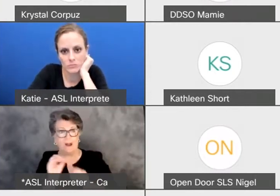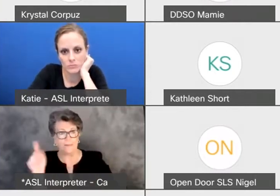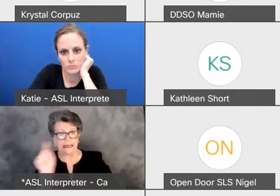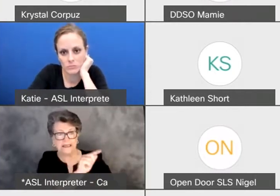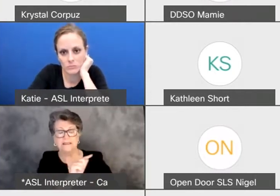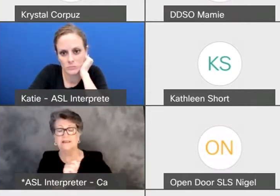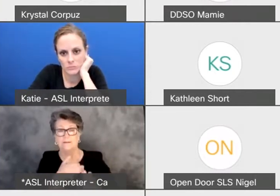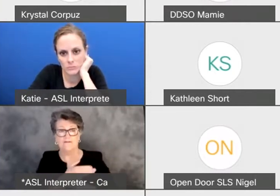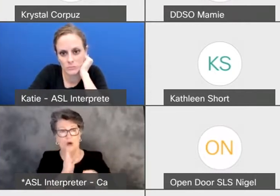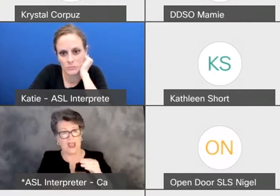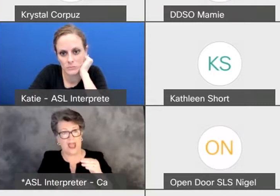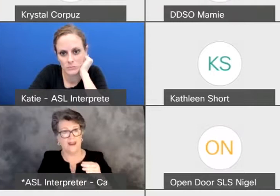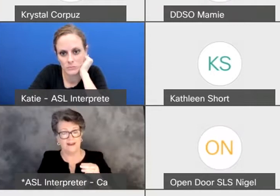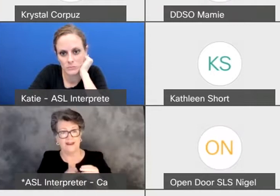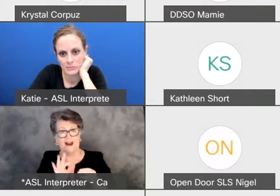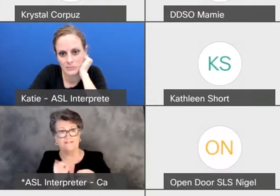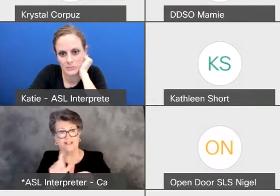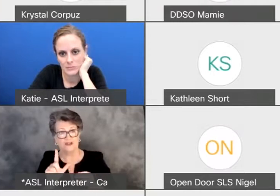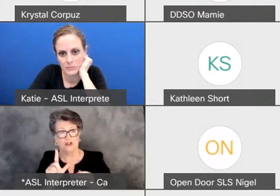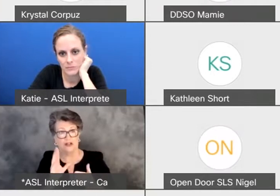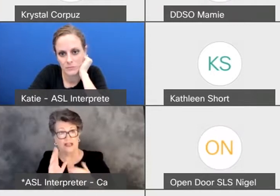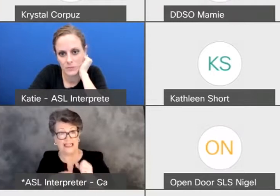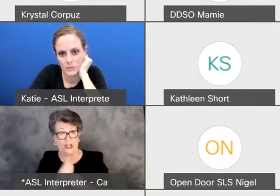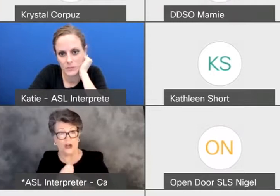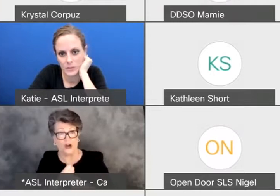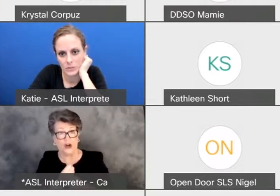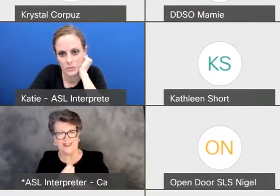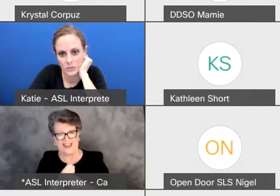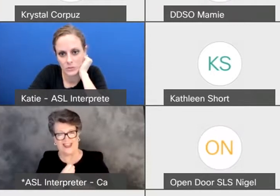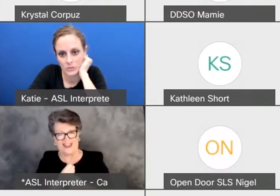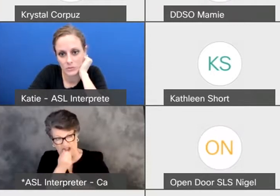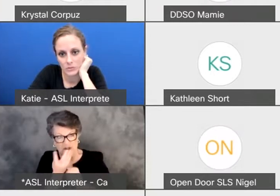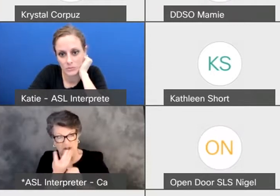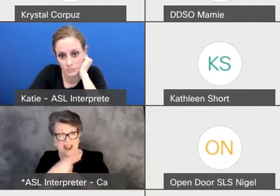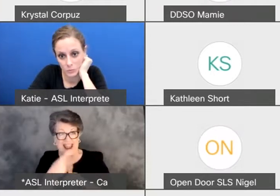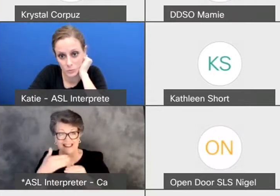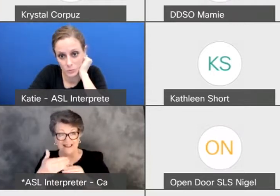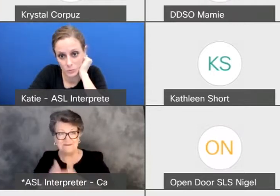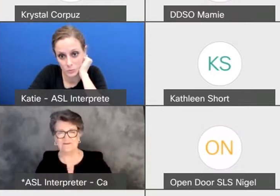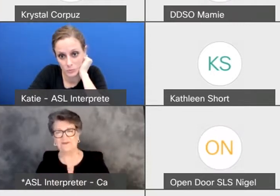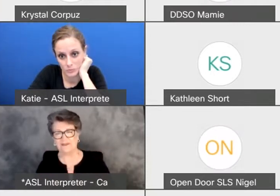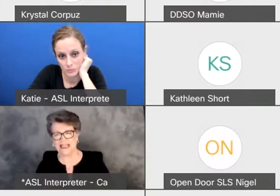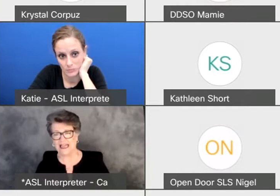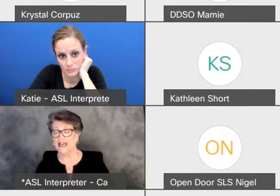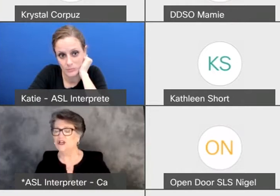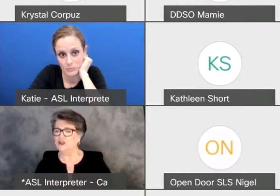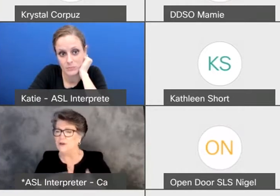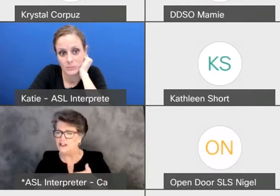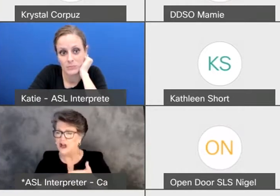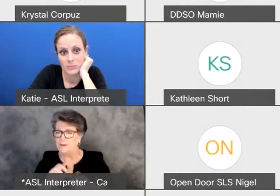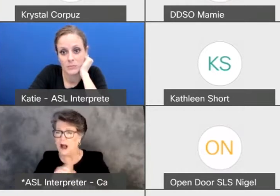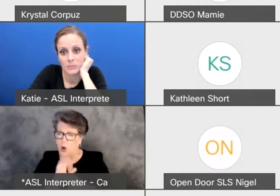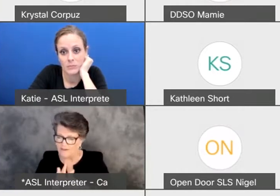the end of our fiscal year, which is in a matter of days. So I'm going to talk a little bit about COVID